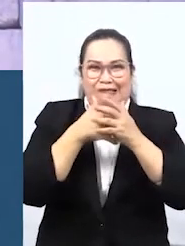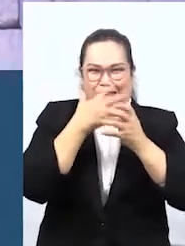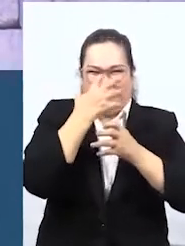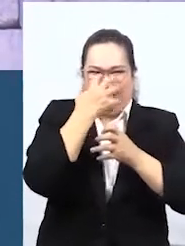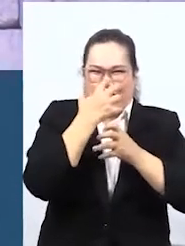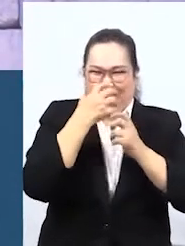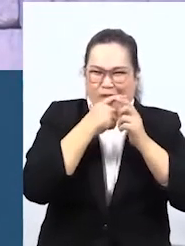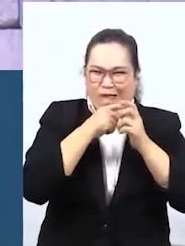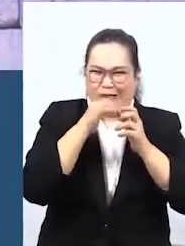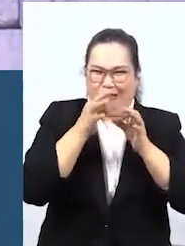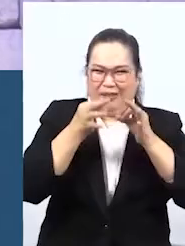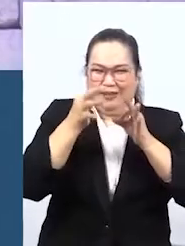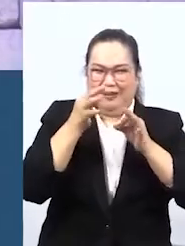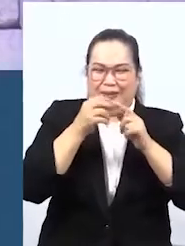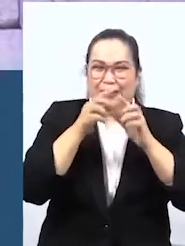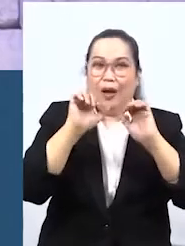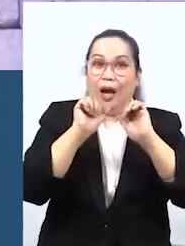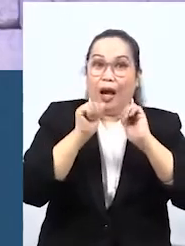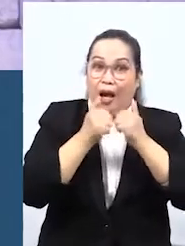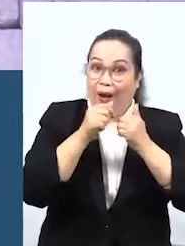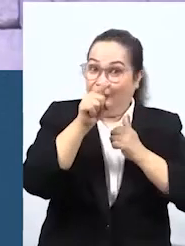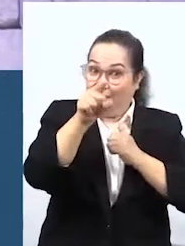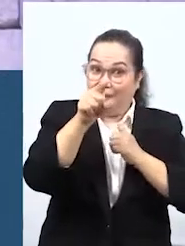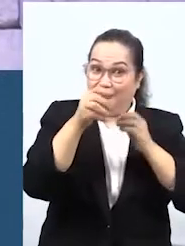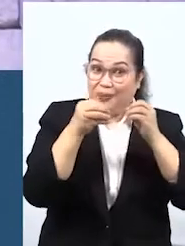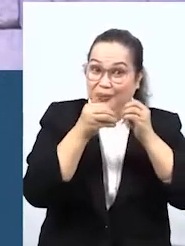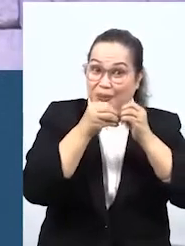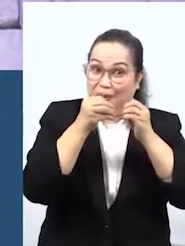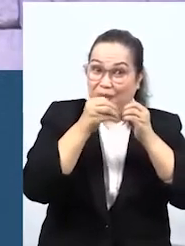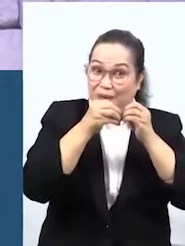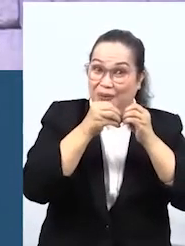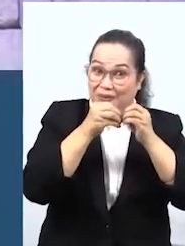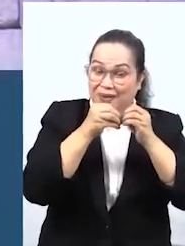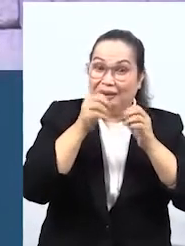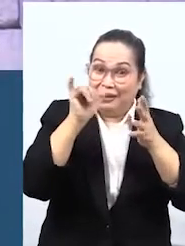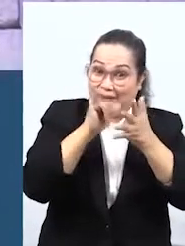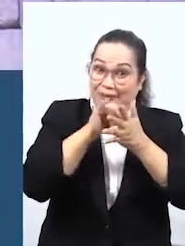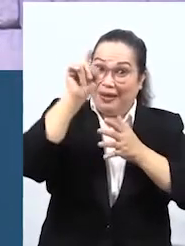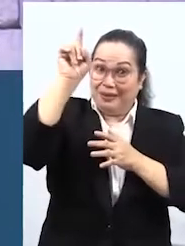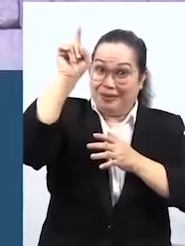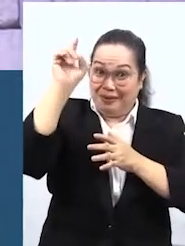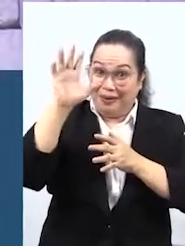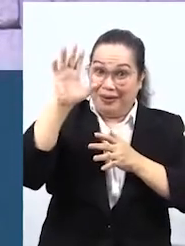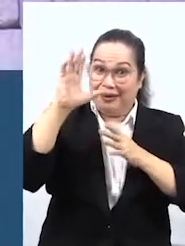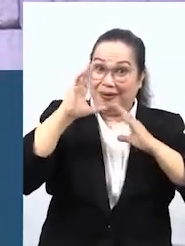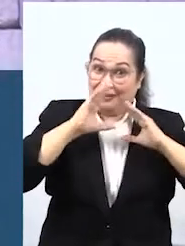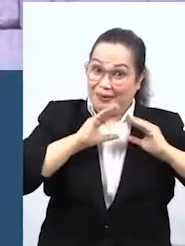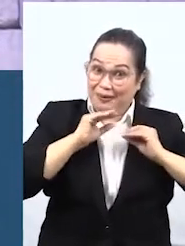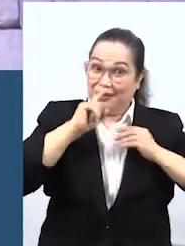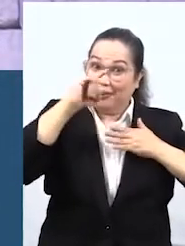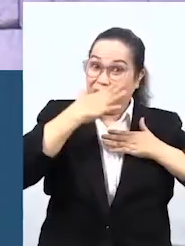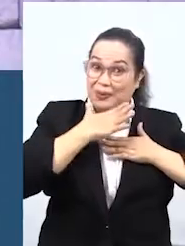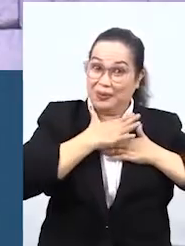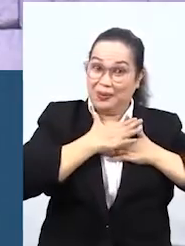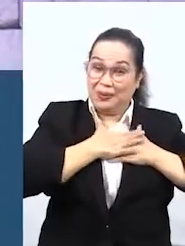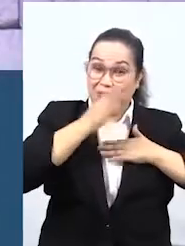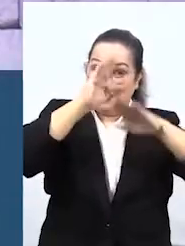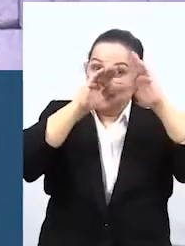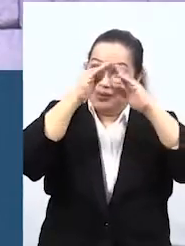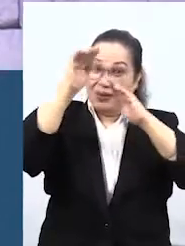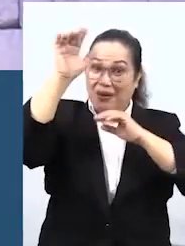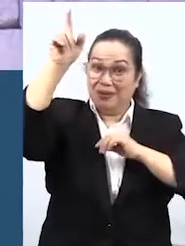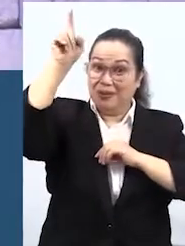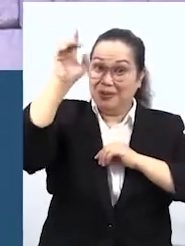uncaring judge doesn't it follow that the loving tender graciously heavenly father